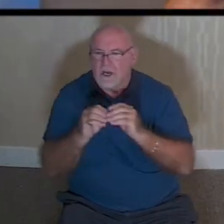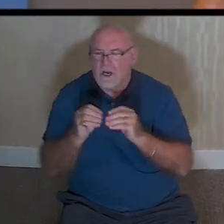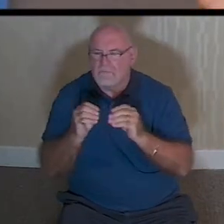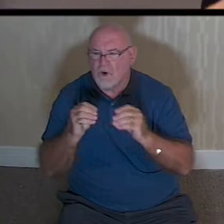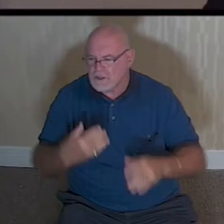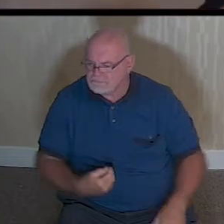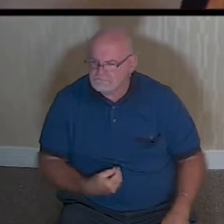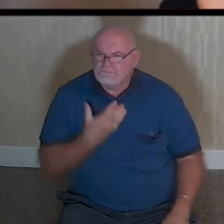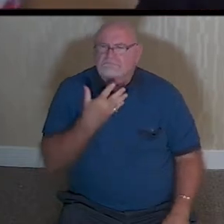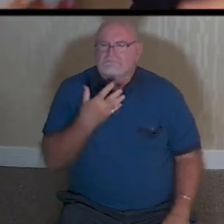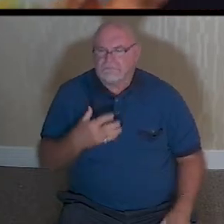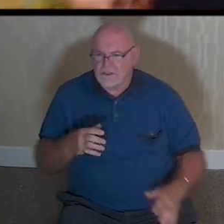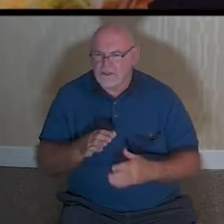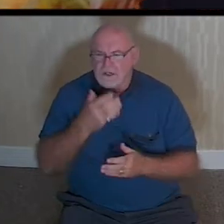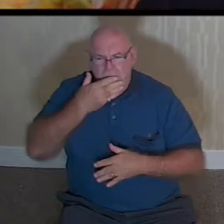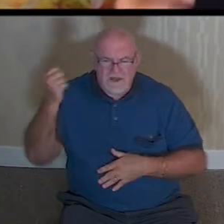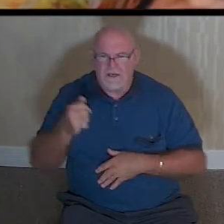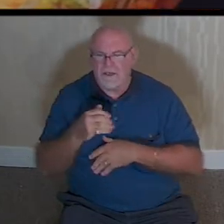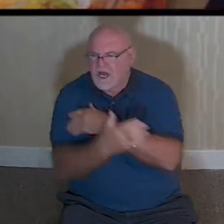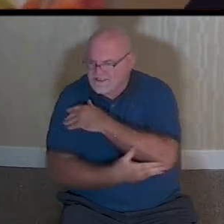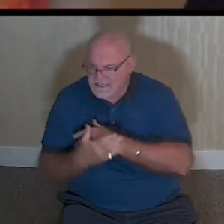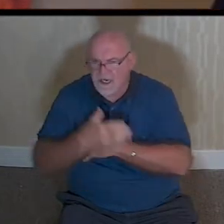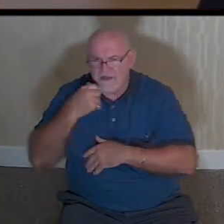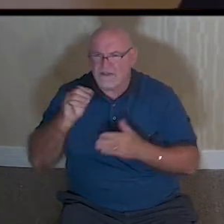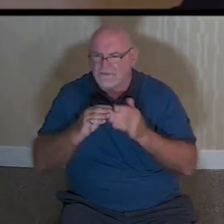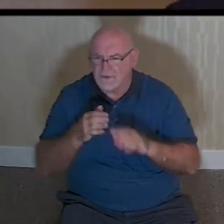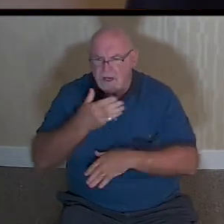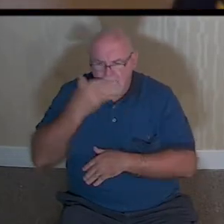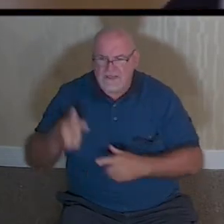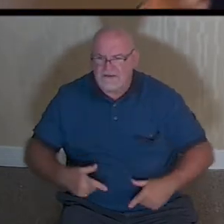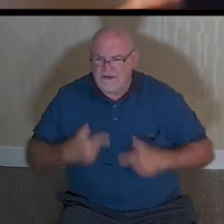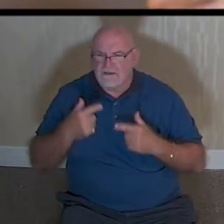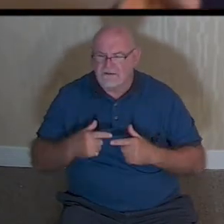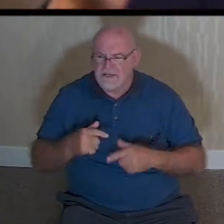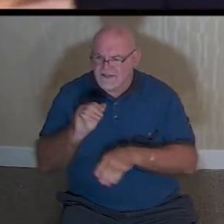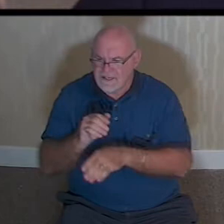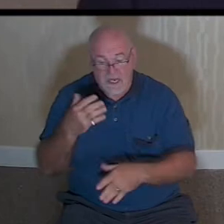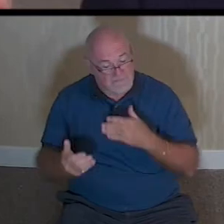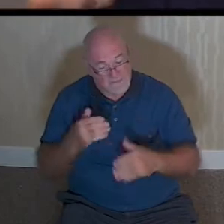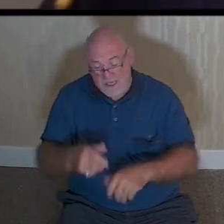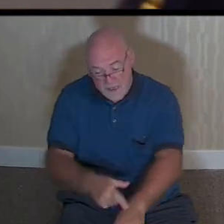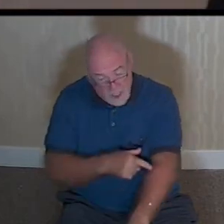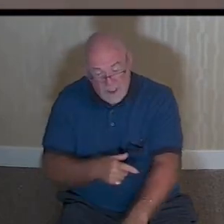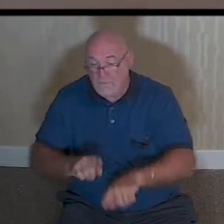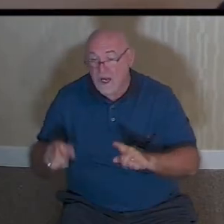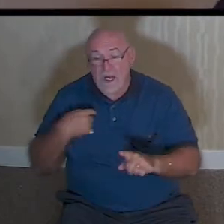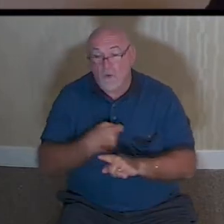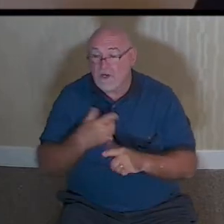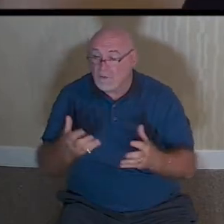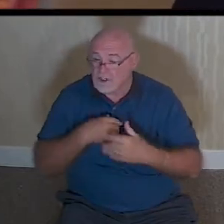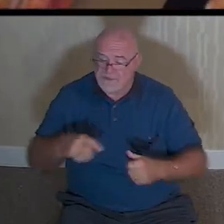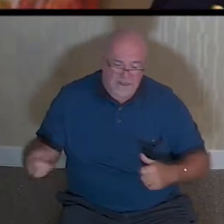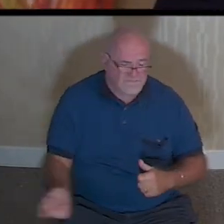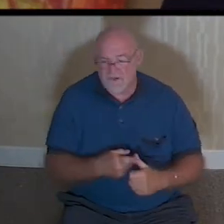a better nation, a better community, a better life. The night may have been long, but we want to be the